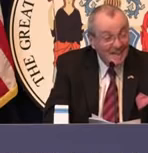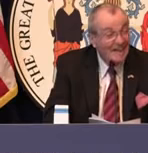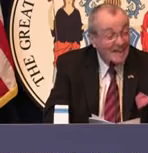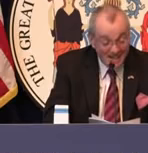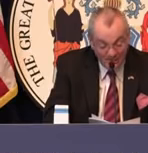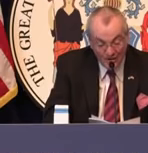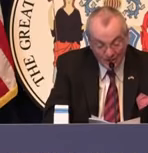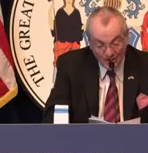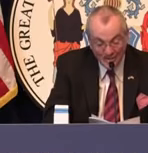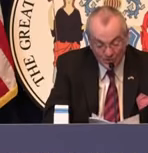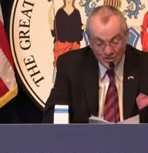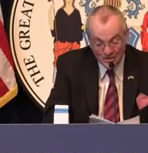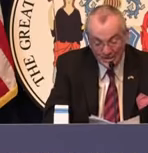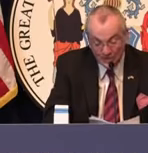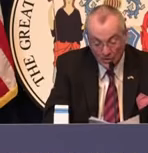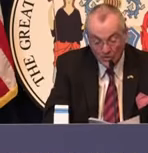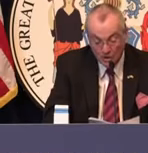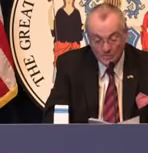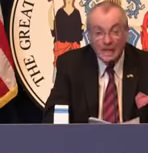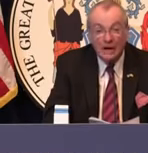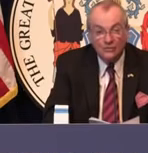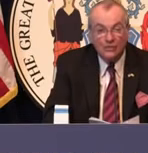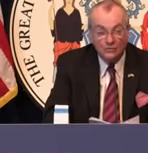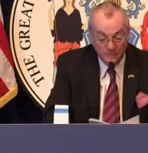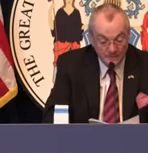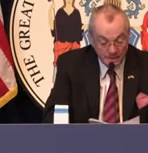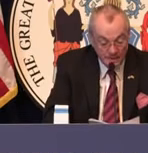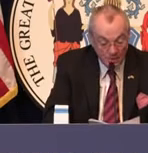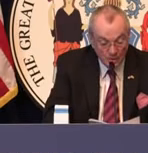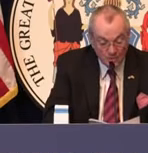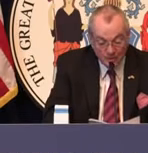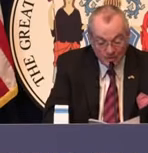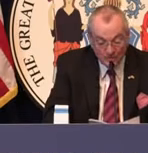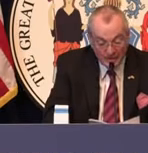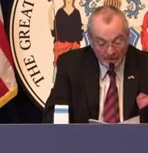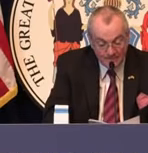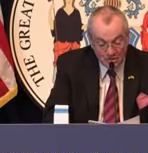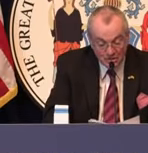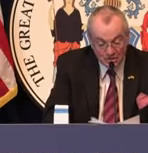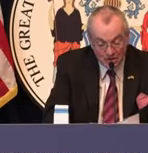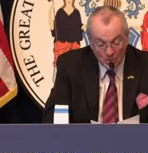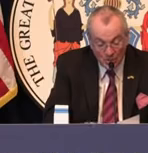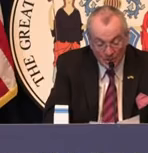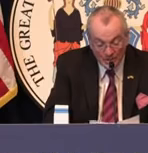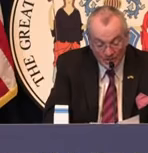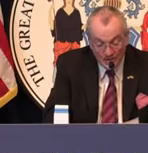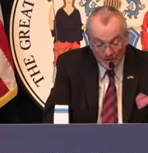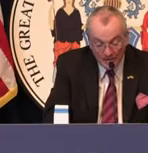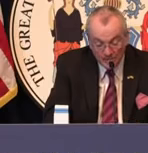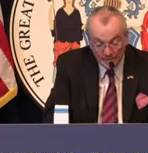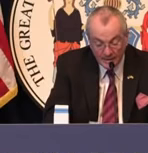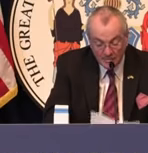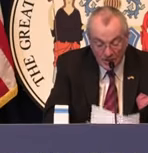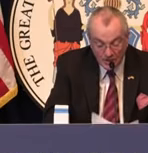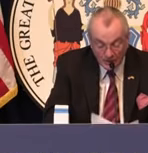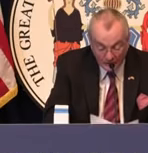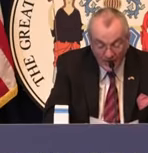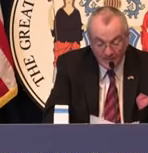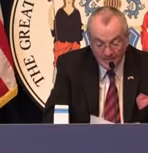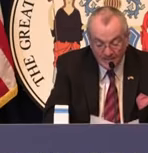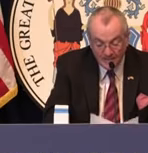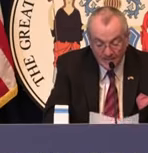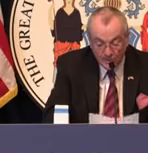recognize, a high-functioning and resilient long-term care system which puts an emphasis on quality of care,